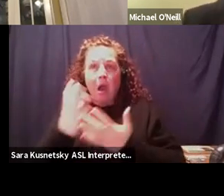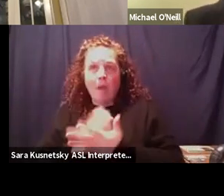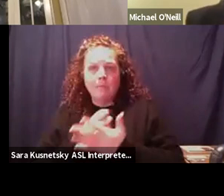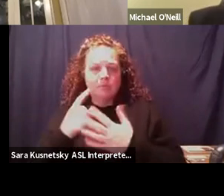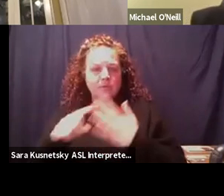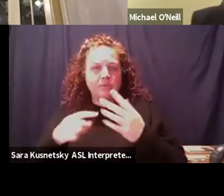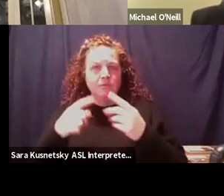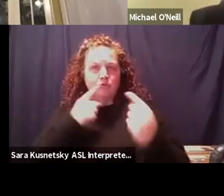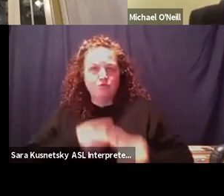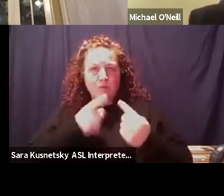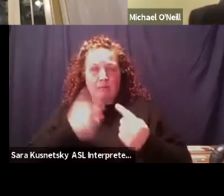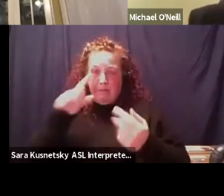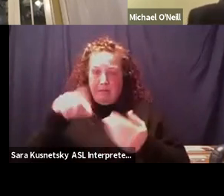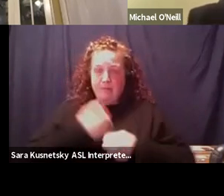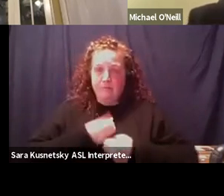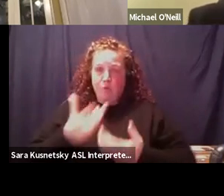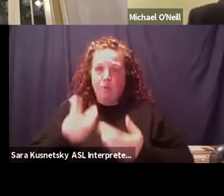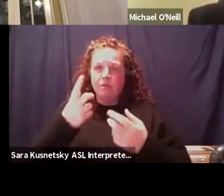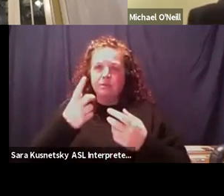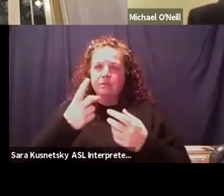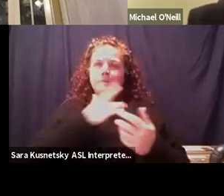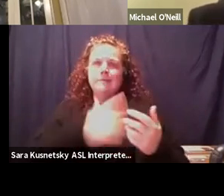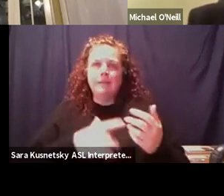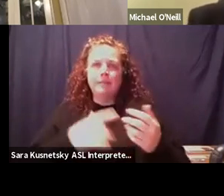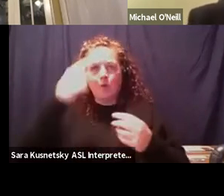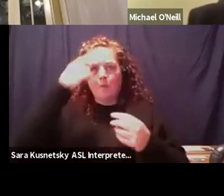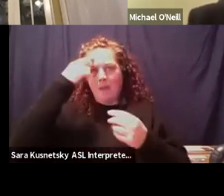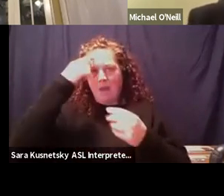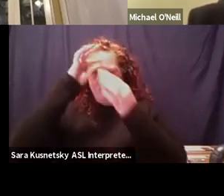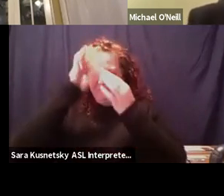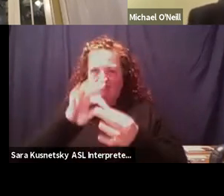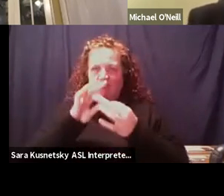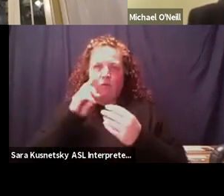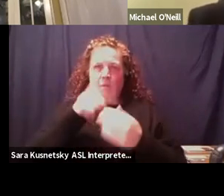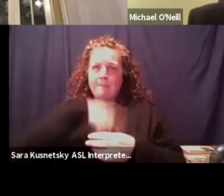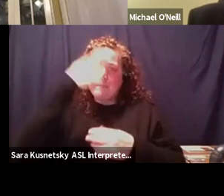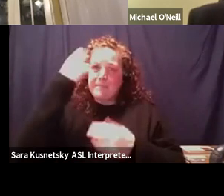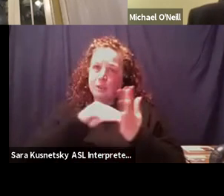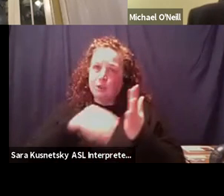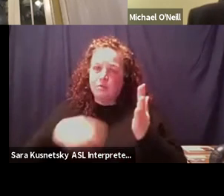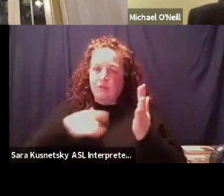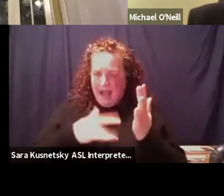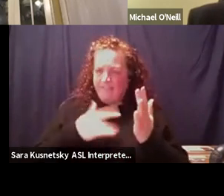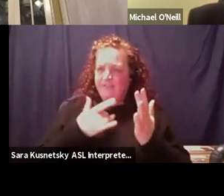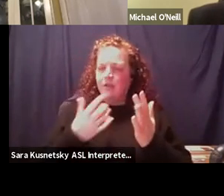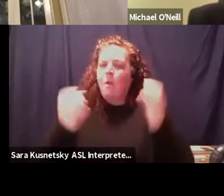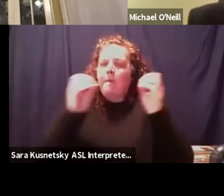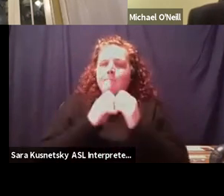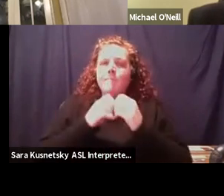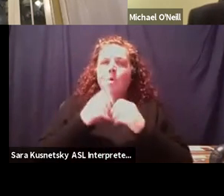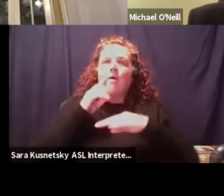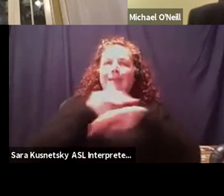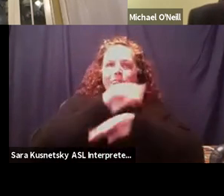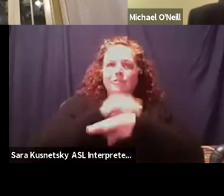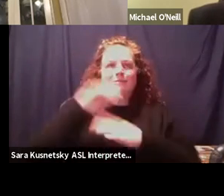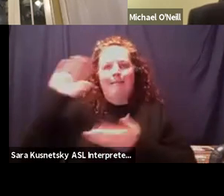This poem represents the typical mind of a black student. And as a black student, I believe we should hire more counselors and less cops. Schools should